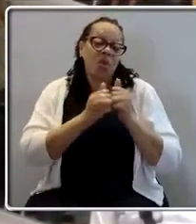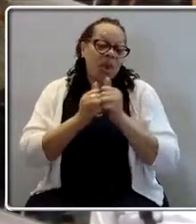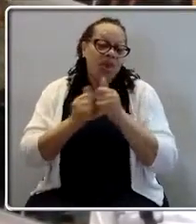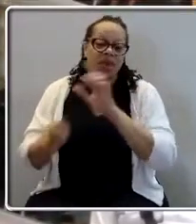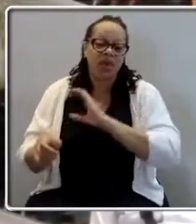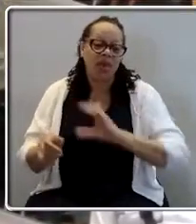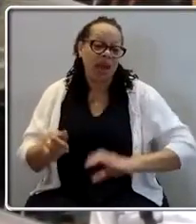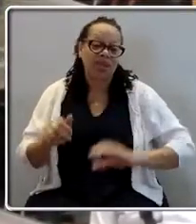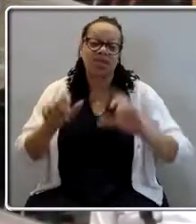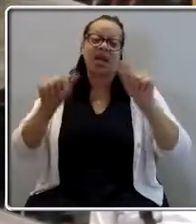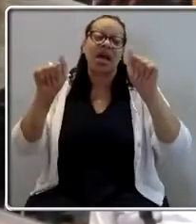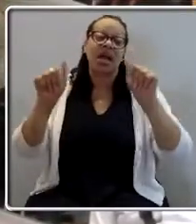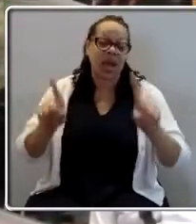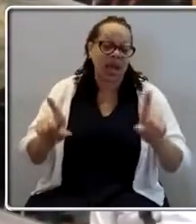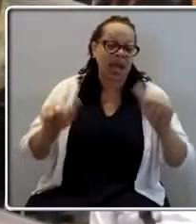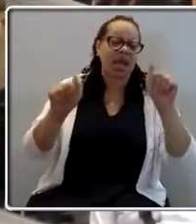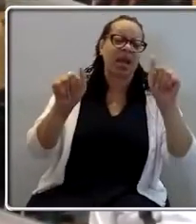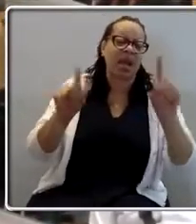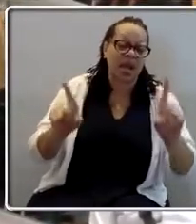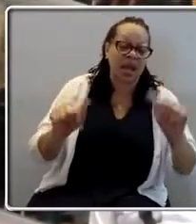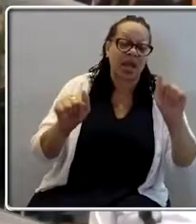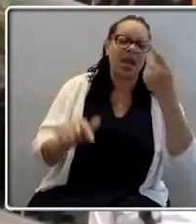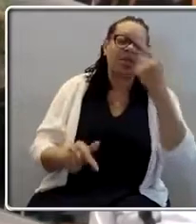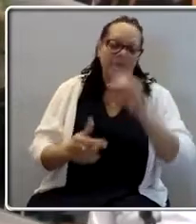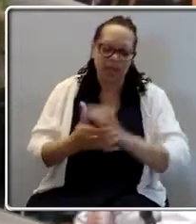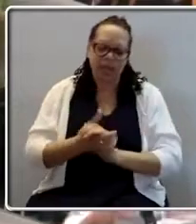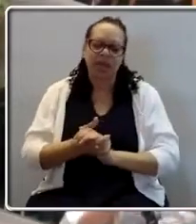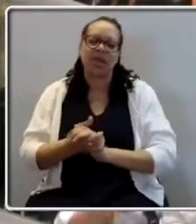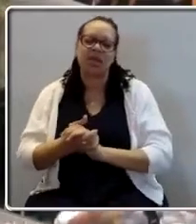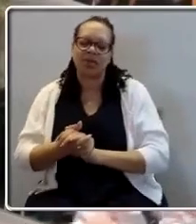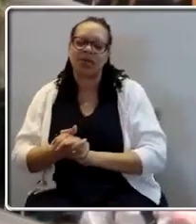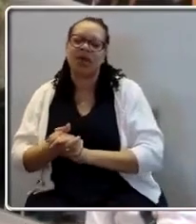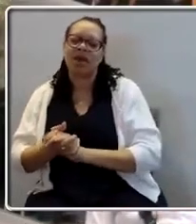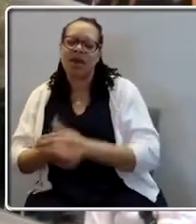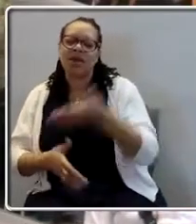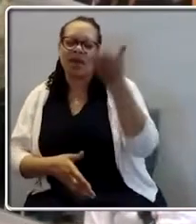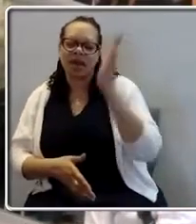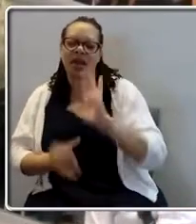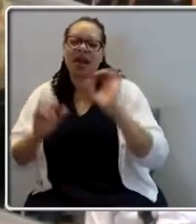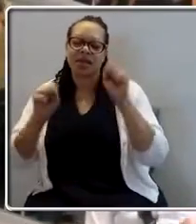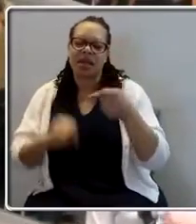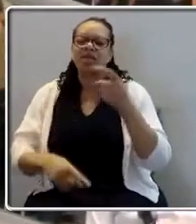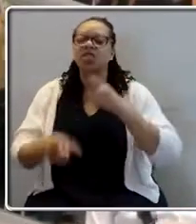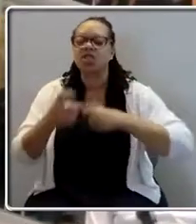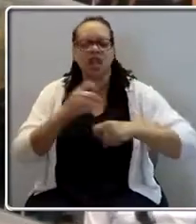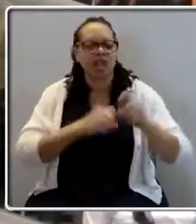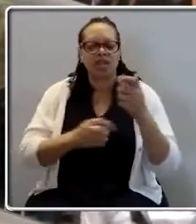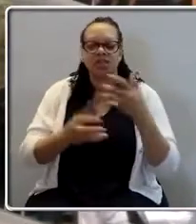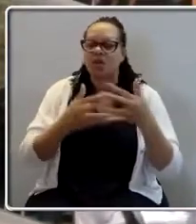Son, of y'all don't believe that God sings, but he does.